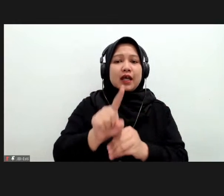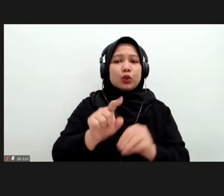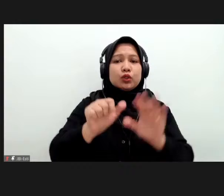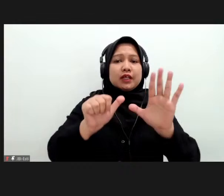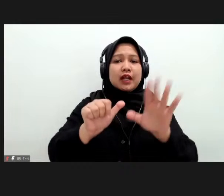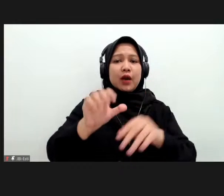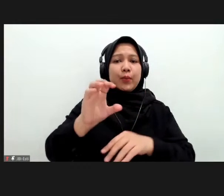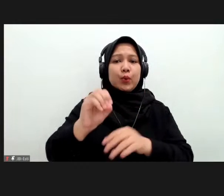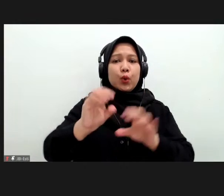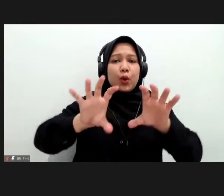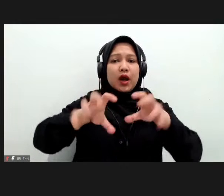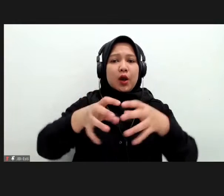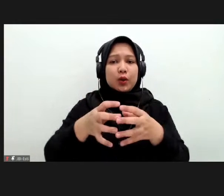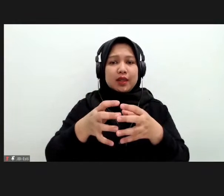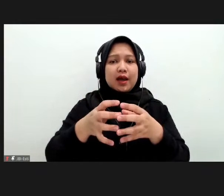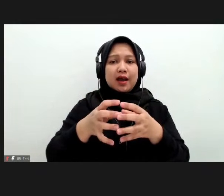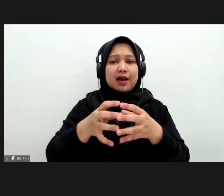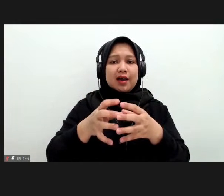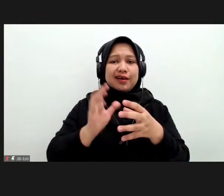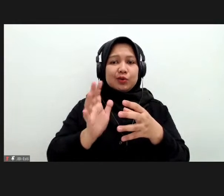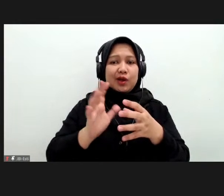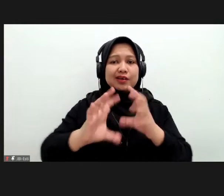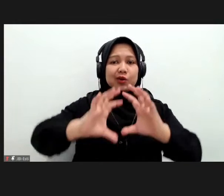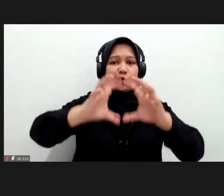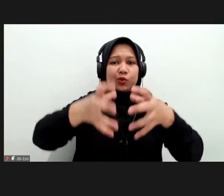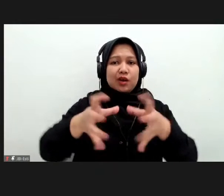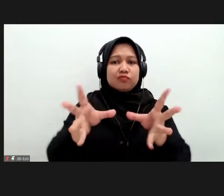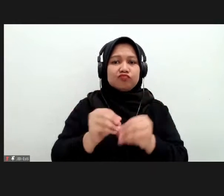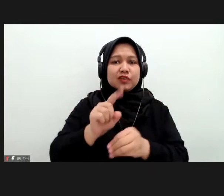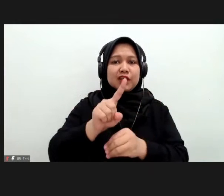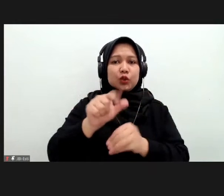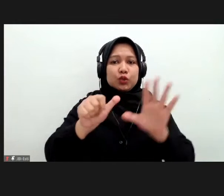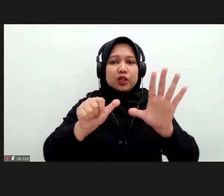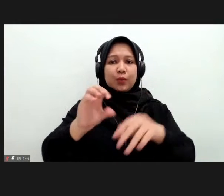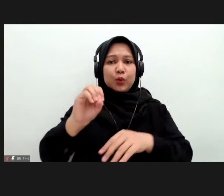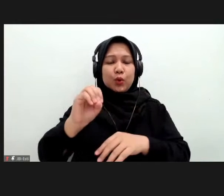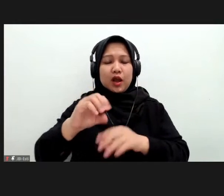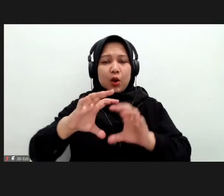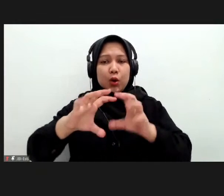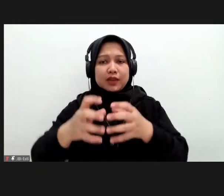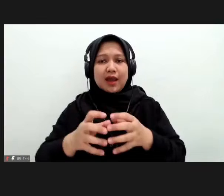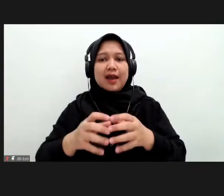countries who have joined this working group. So it will be great